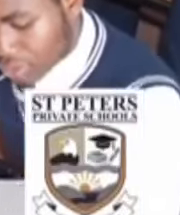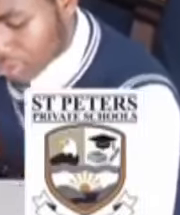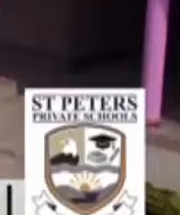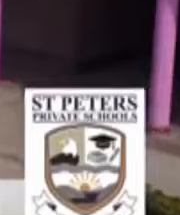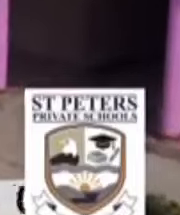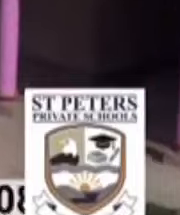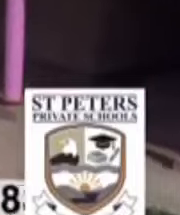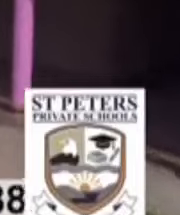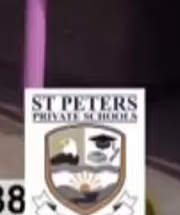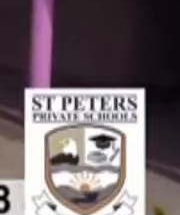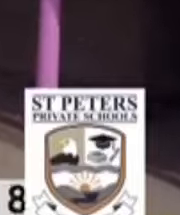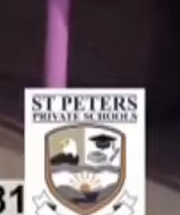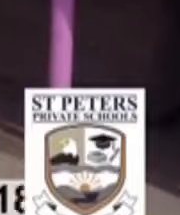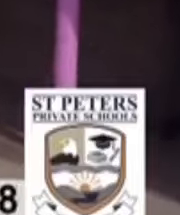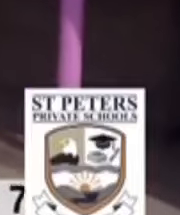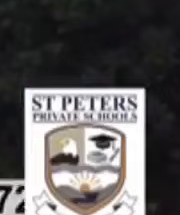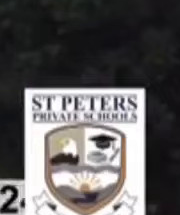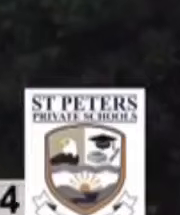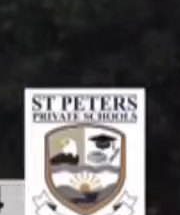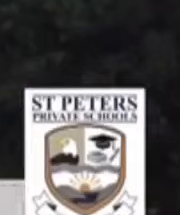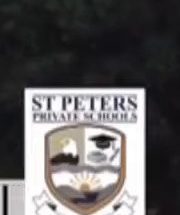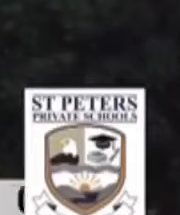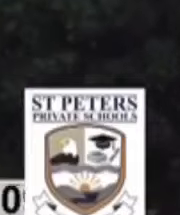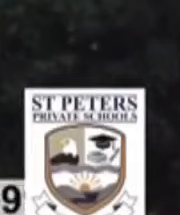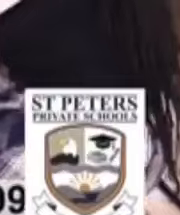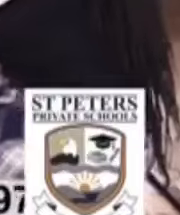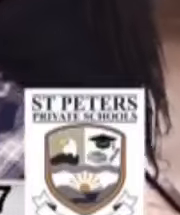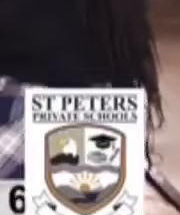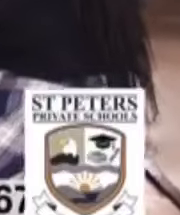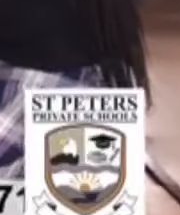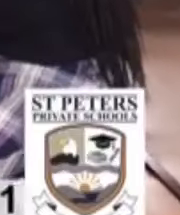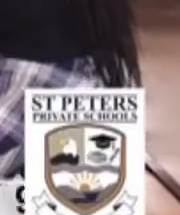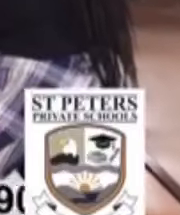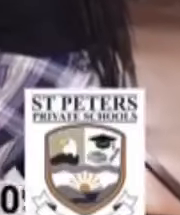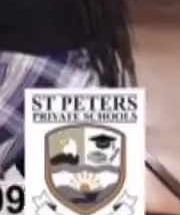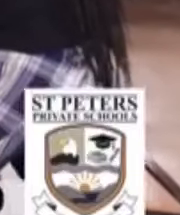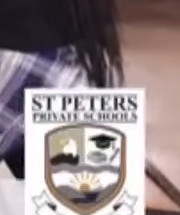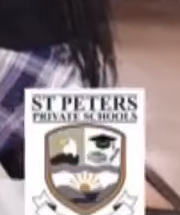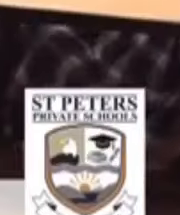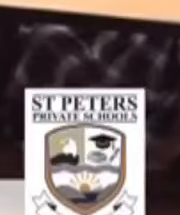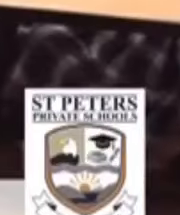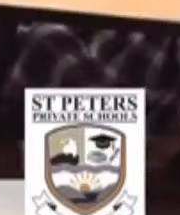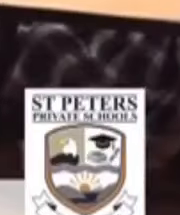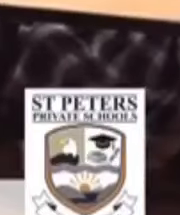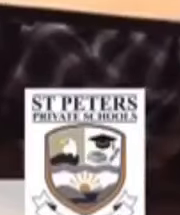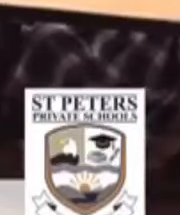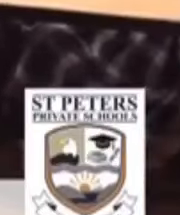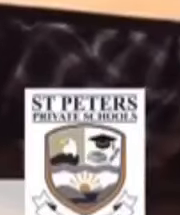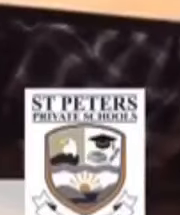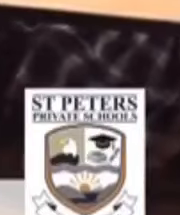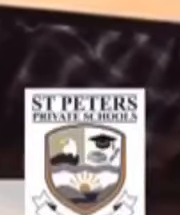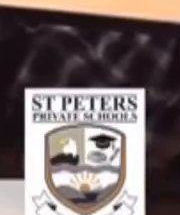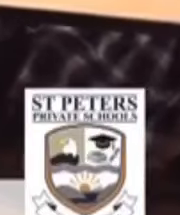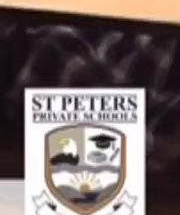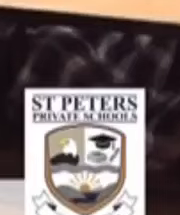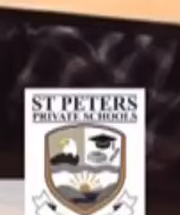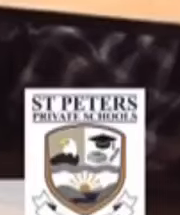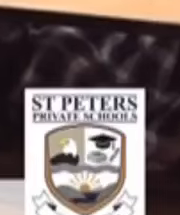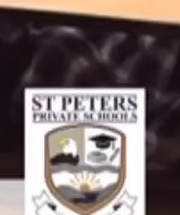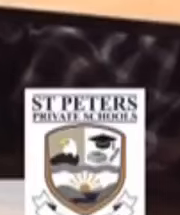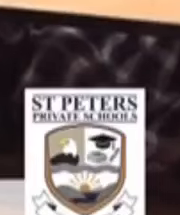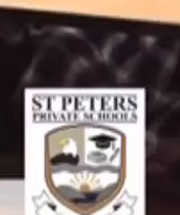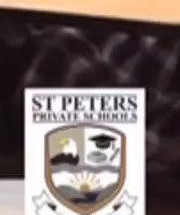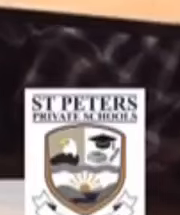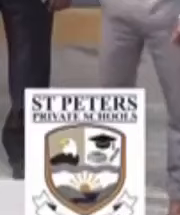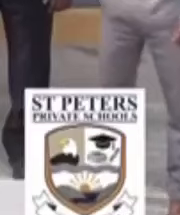innovation. St. Peter's Private Schools in Imponela offers a wide range of academic programs that cater for the interests and abilities